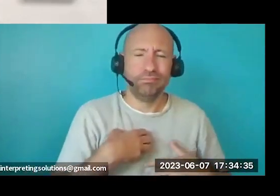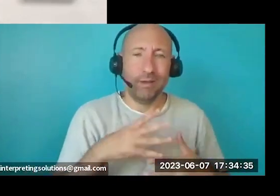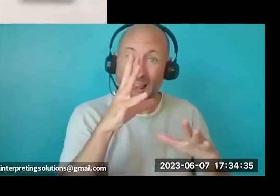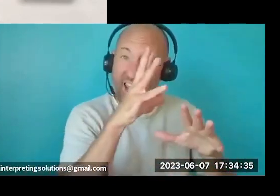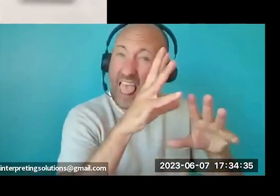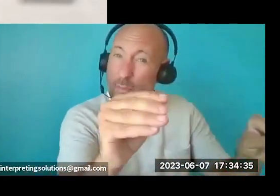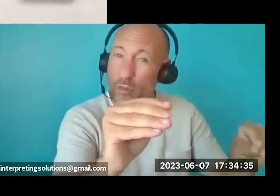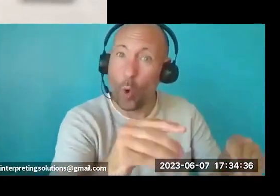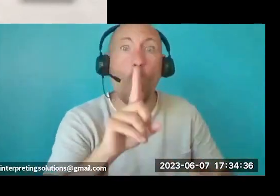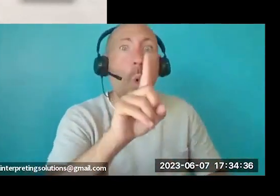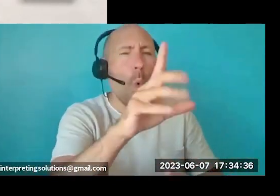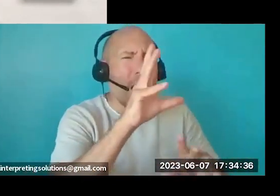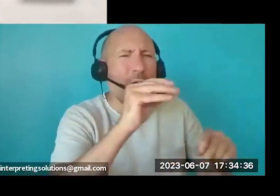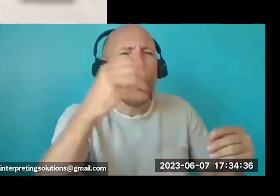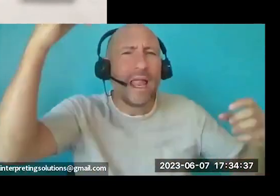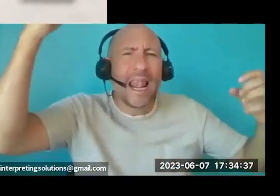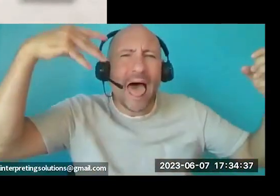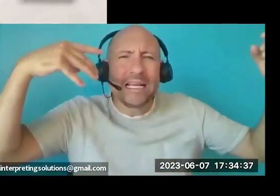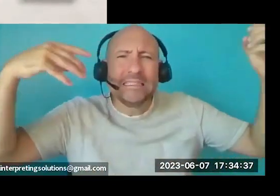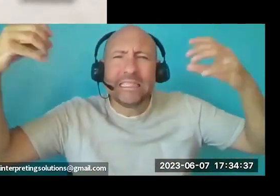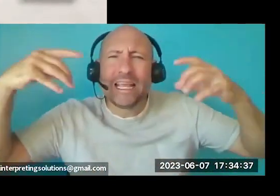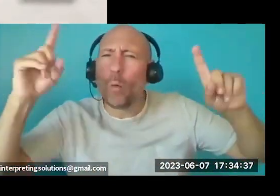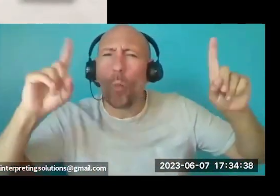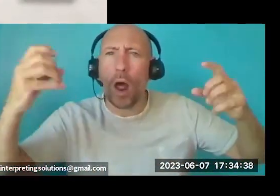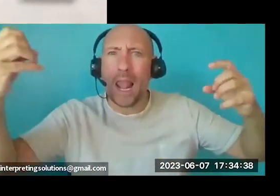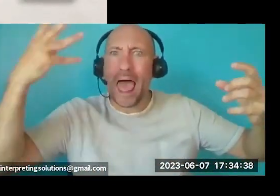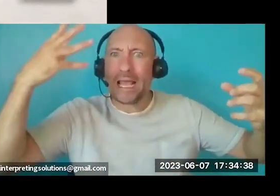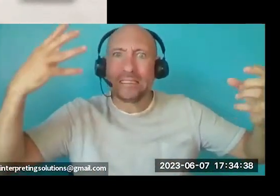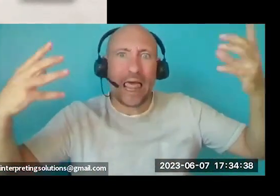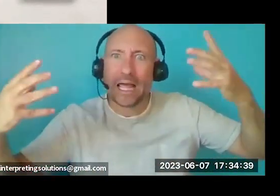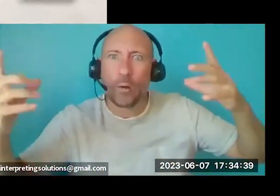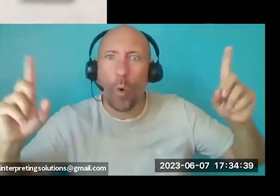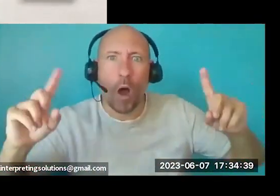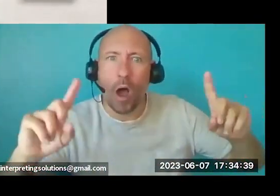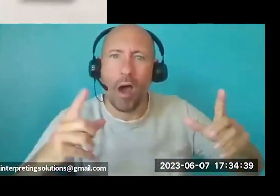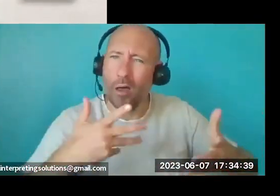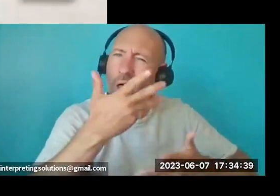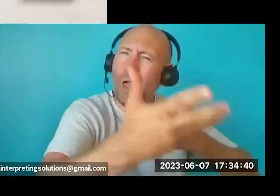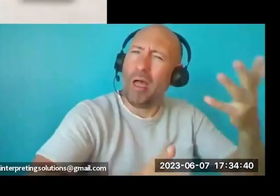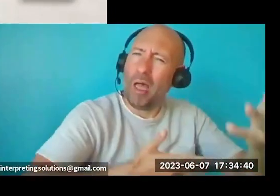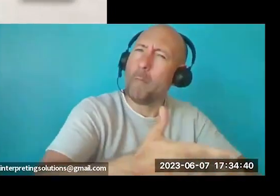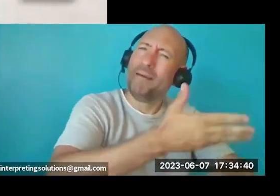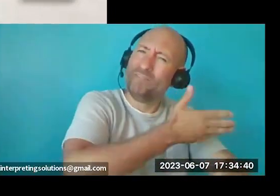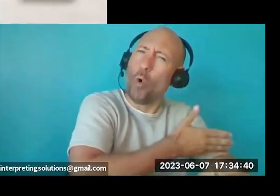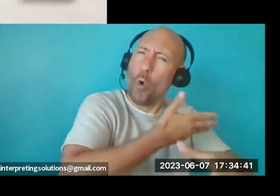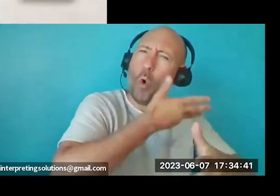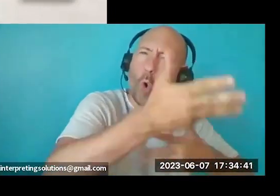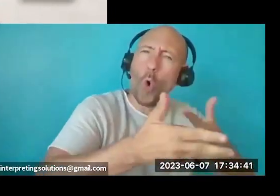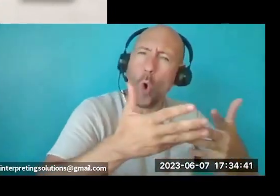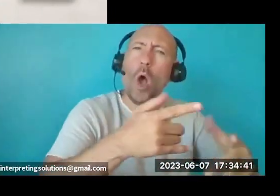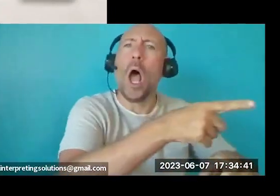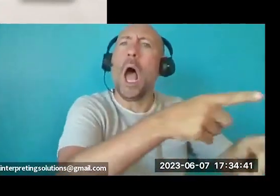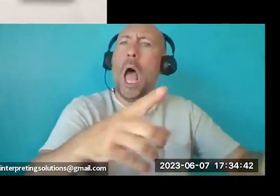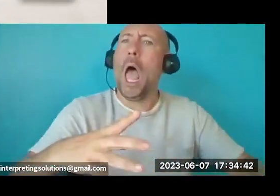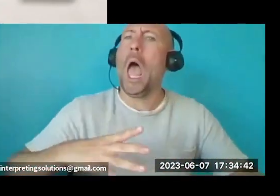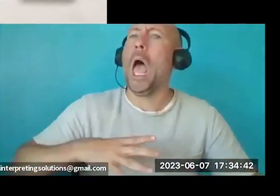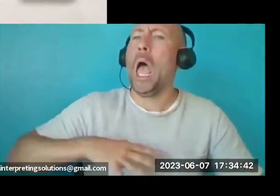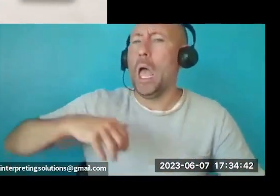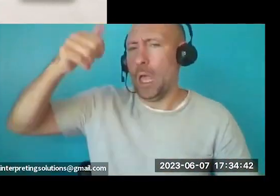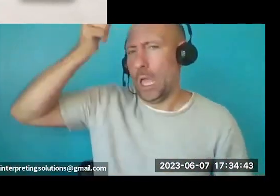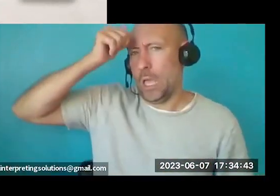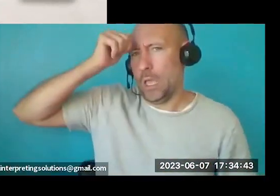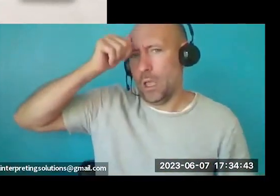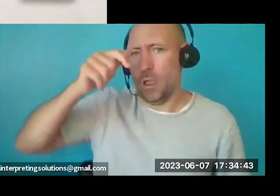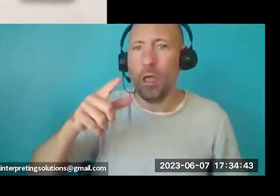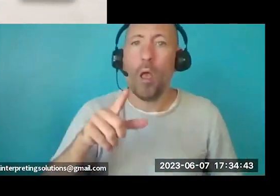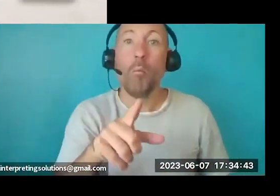what the lighting is sort of going to be like. And in our performances, we're also considering considerations for sort of